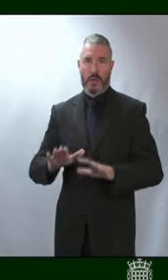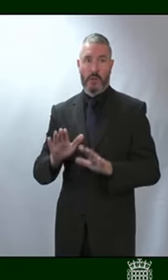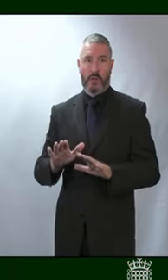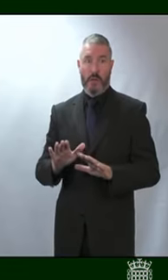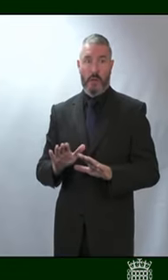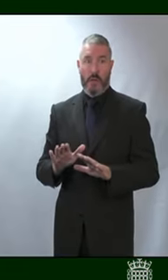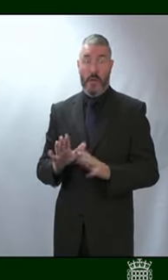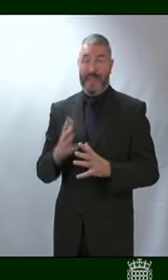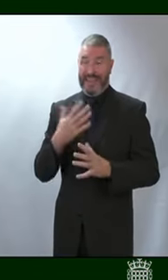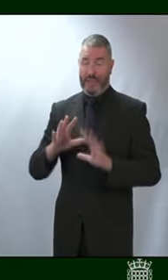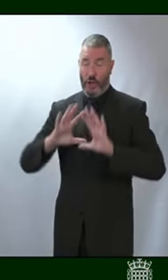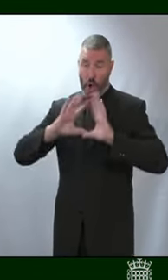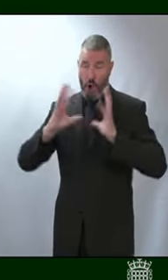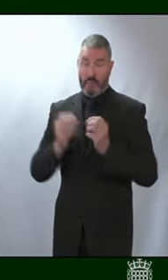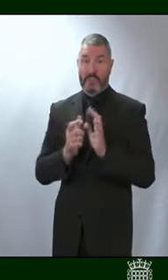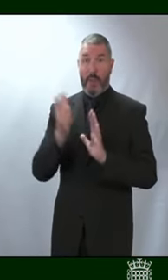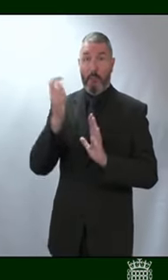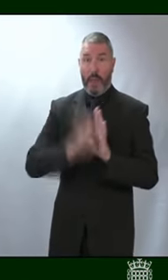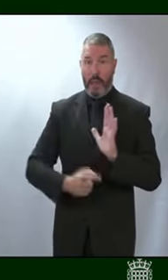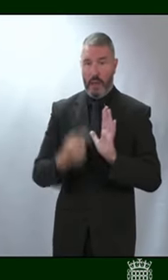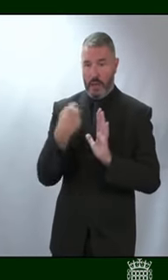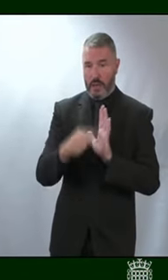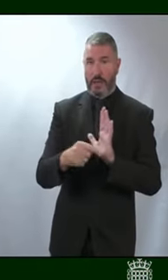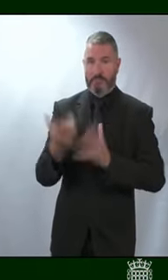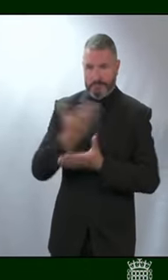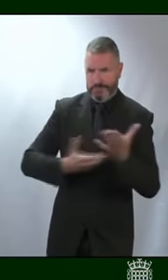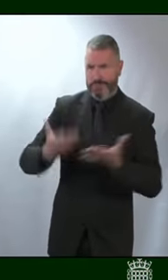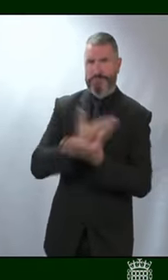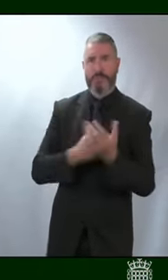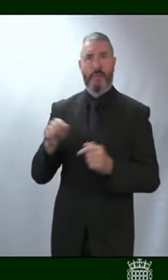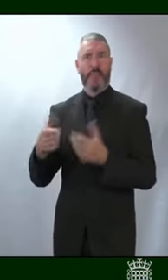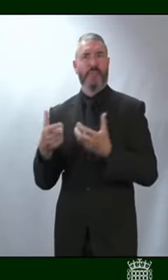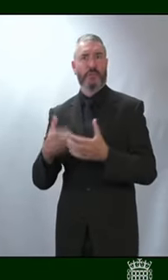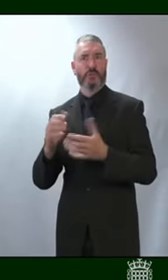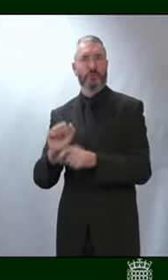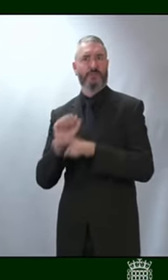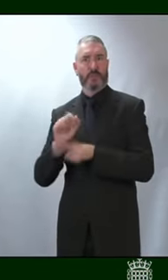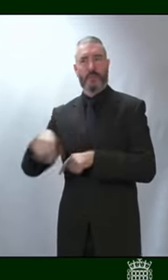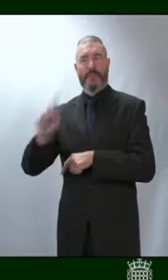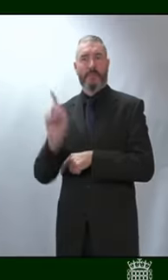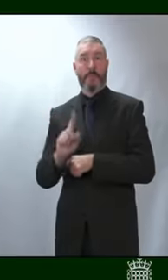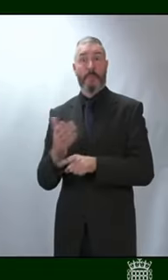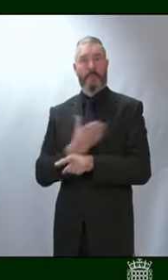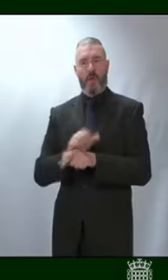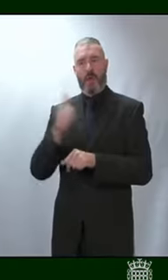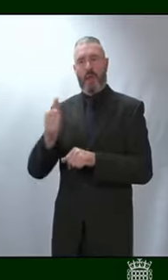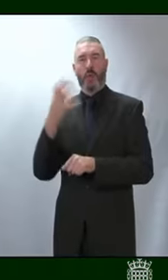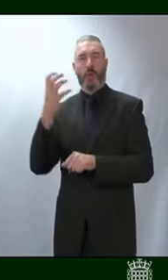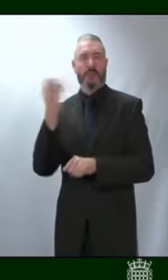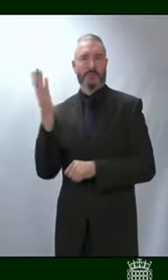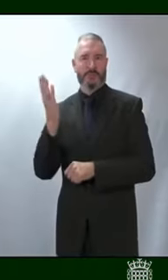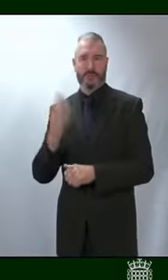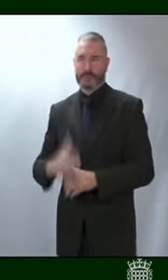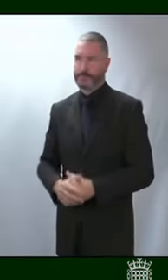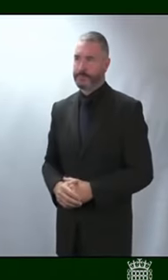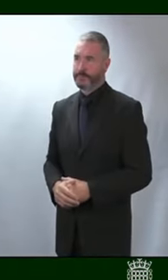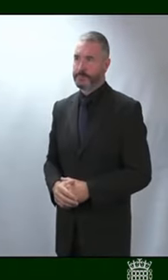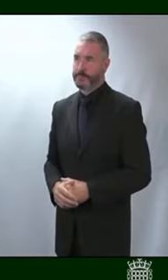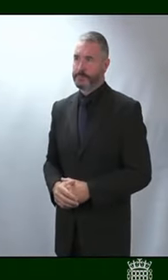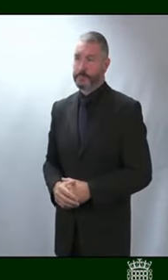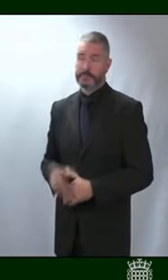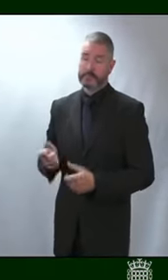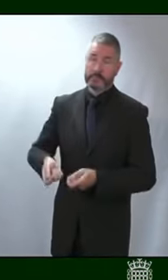latest a comprehensive bill to deal with this problem will be brought before the House following the next Queen's speech? I thank my honourable